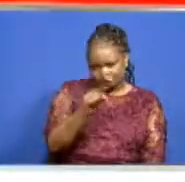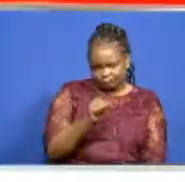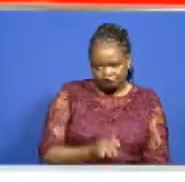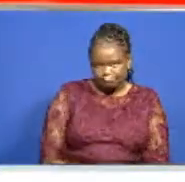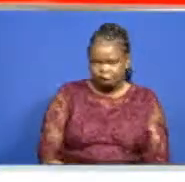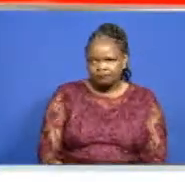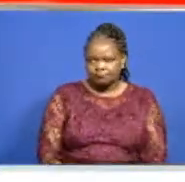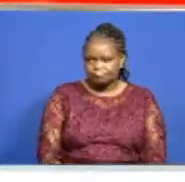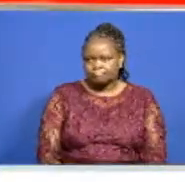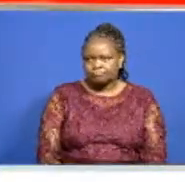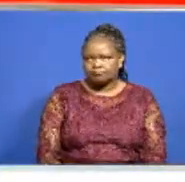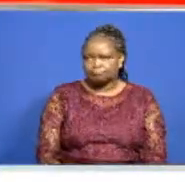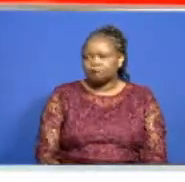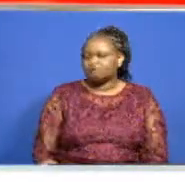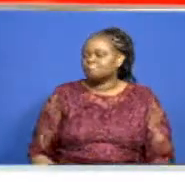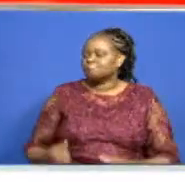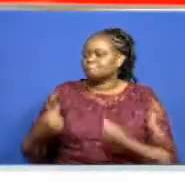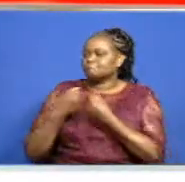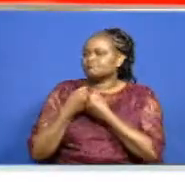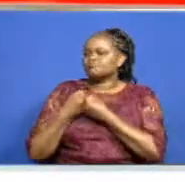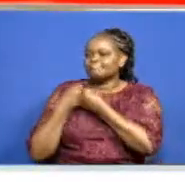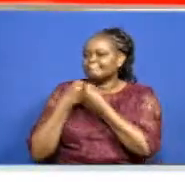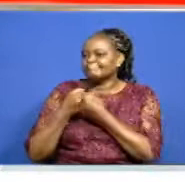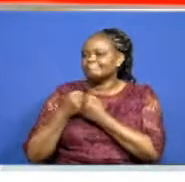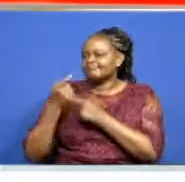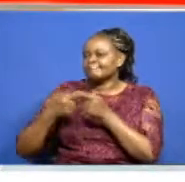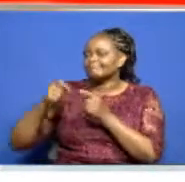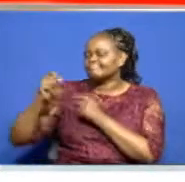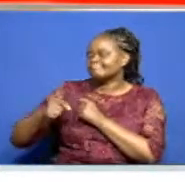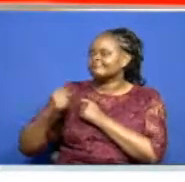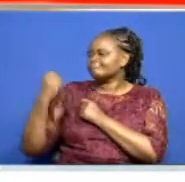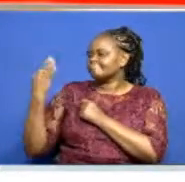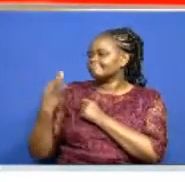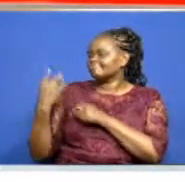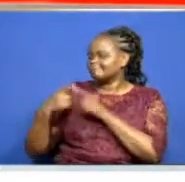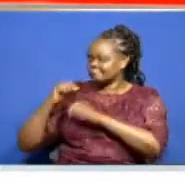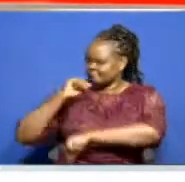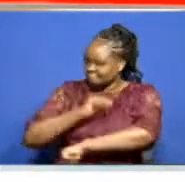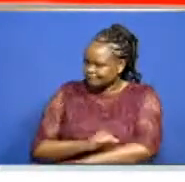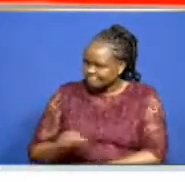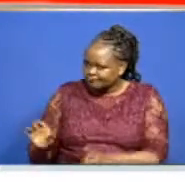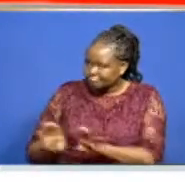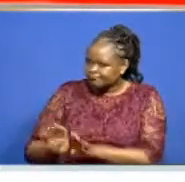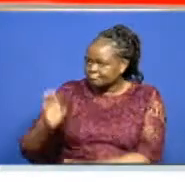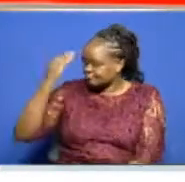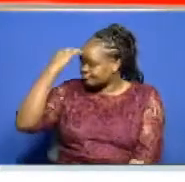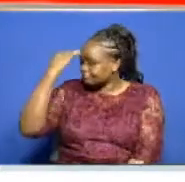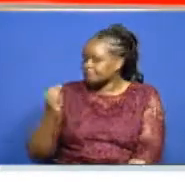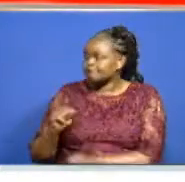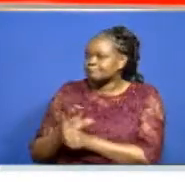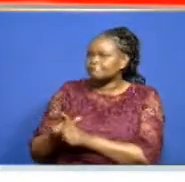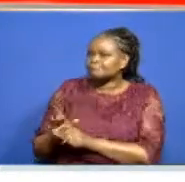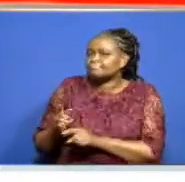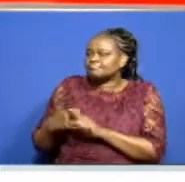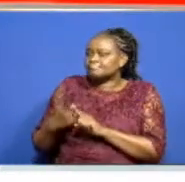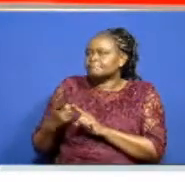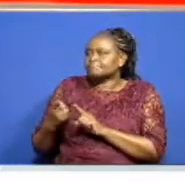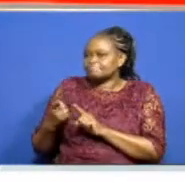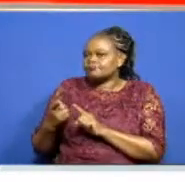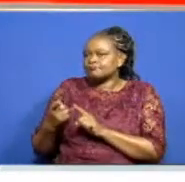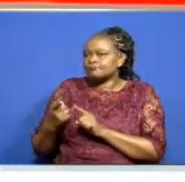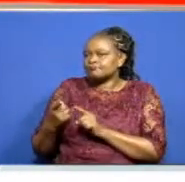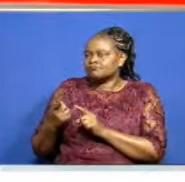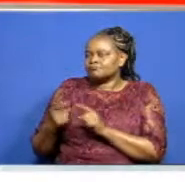has been a real challenge since March when the schools closed because of COVID-19. What was is